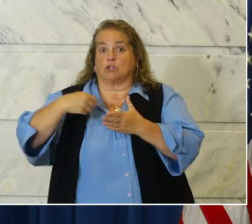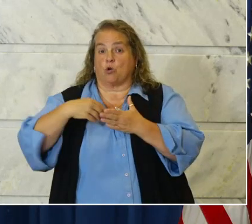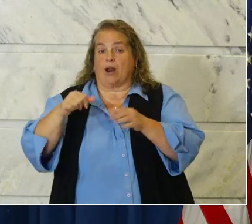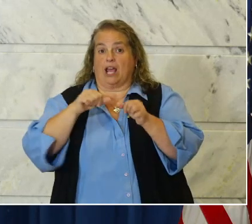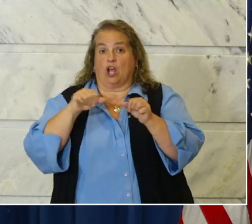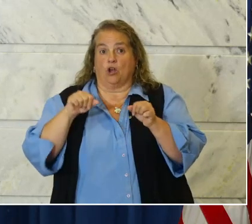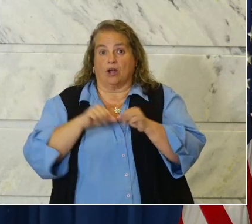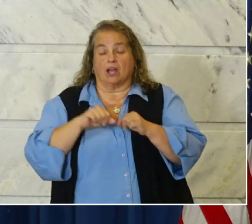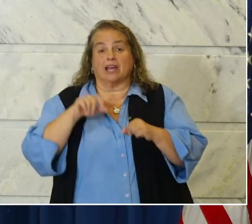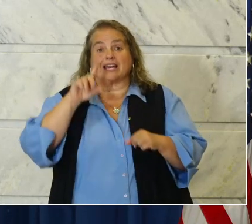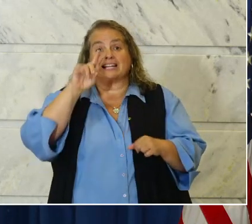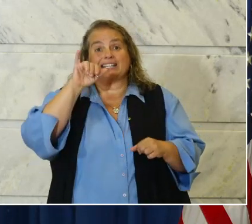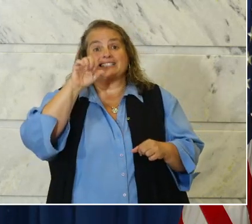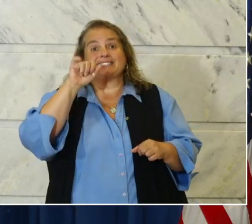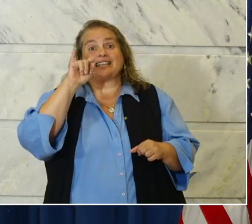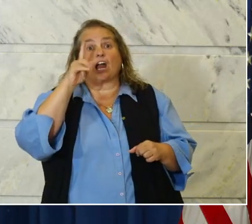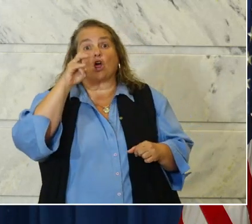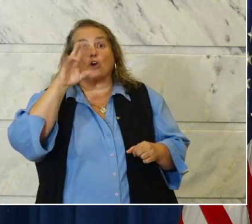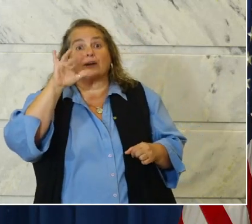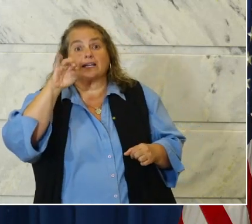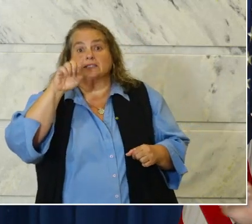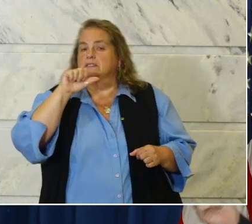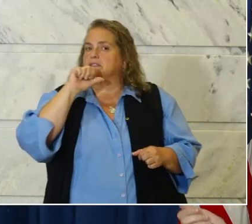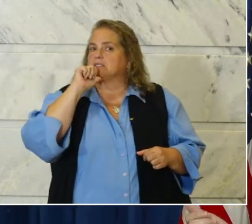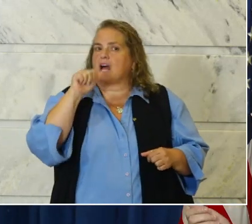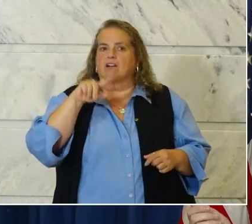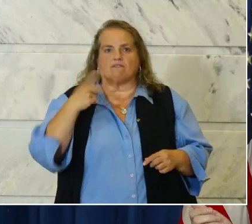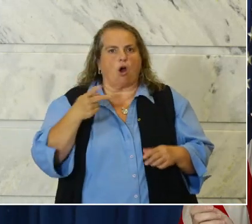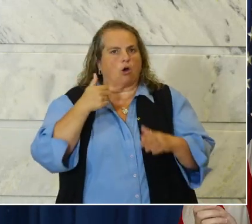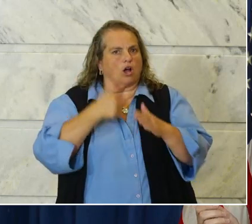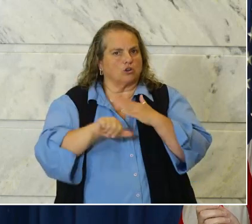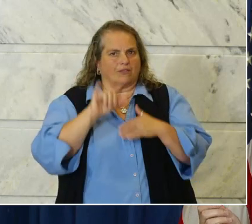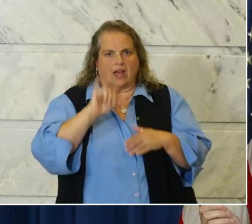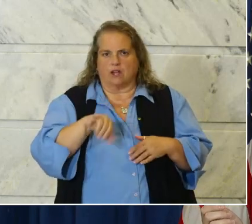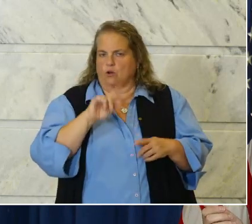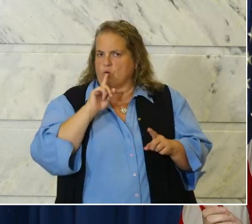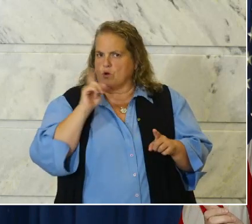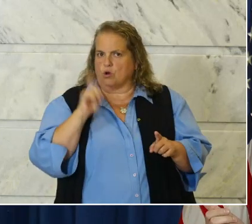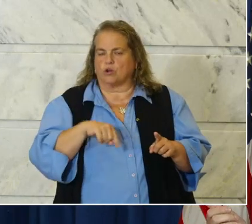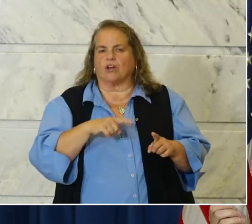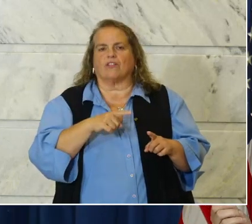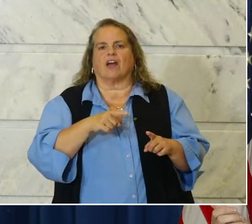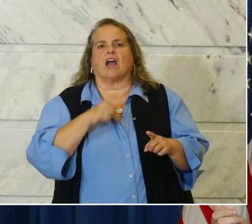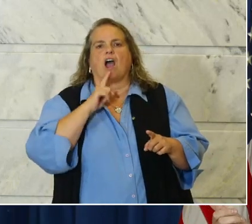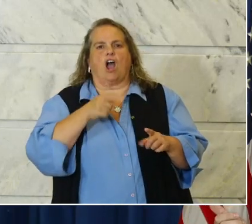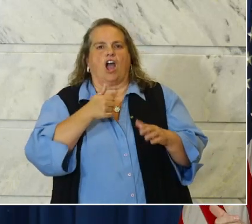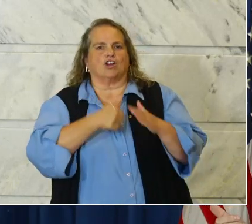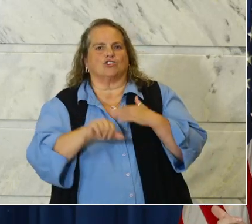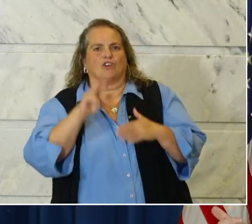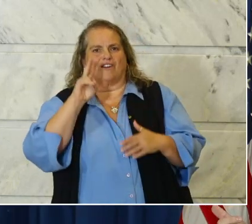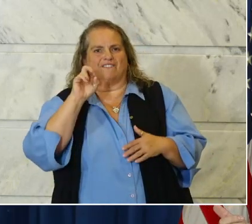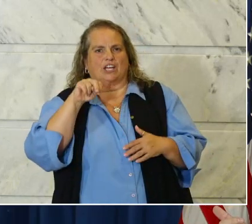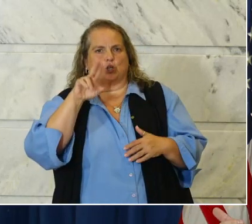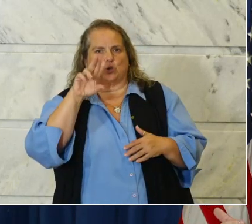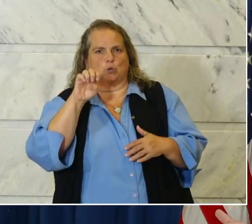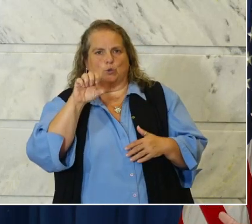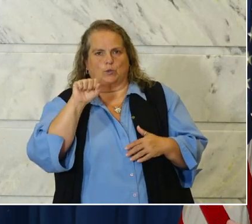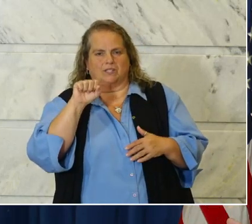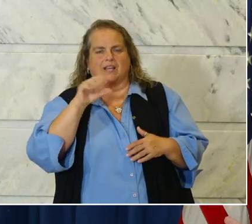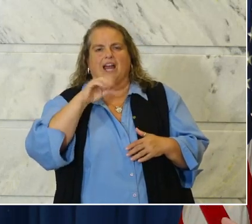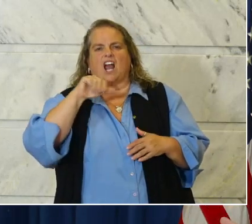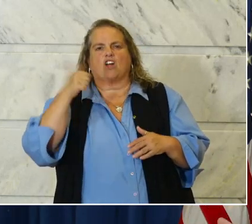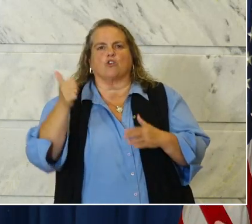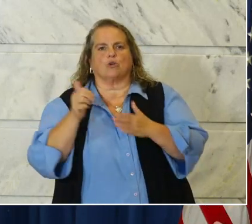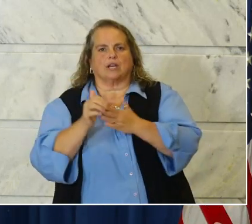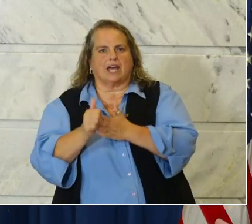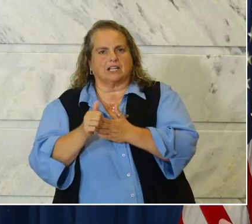can hook up? So distilleries don't fall into this order. They fall, I believe, under the venues and some other guidance that's out there.